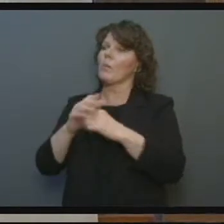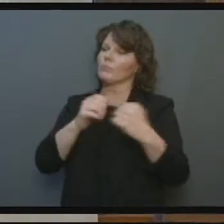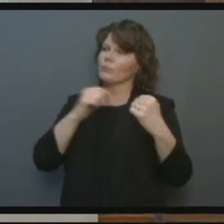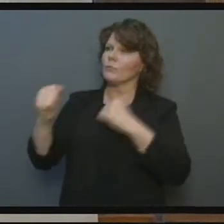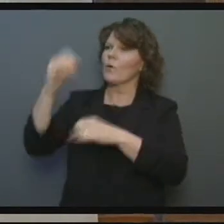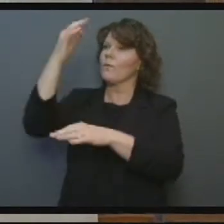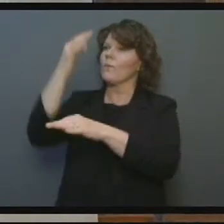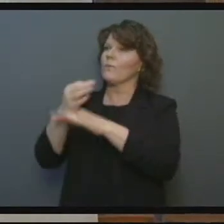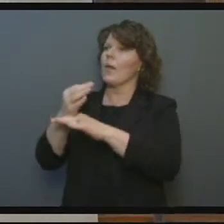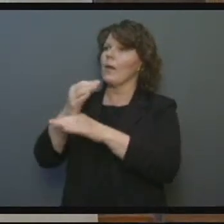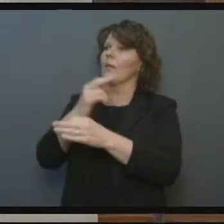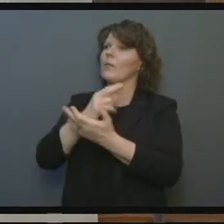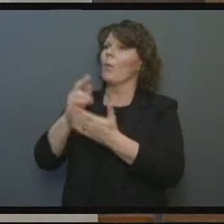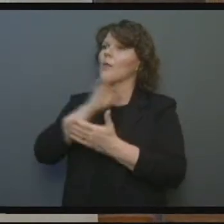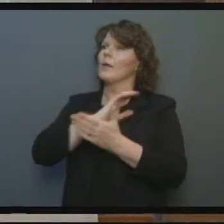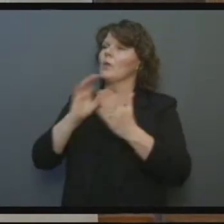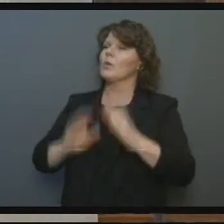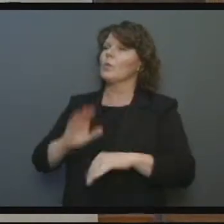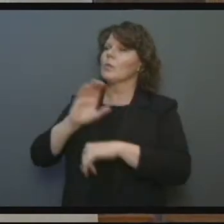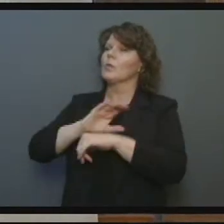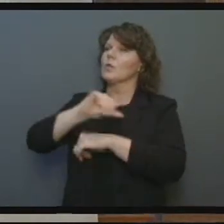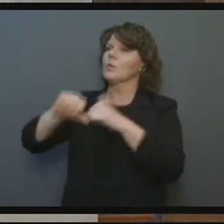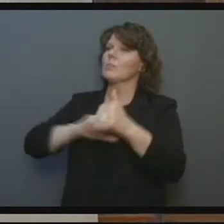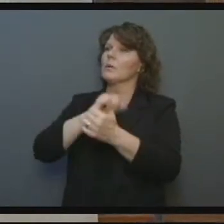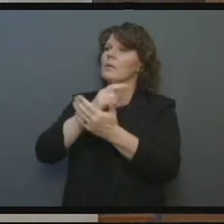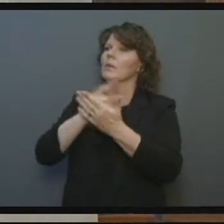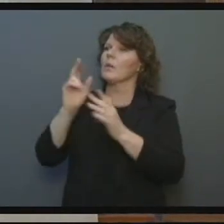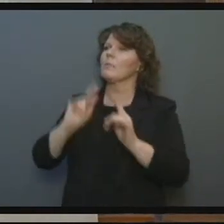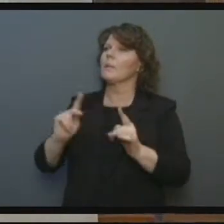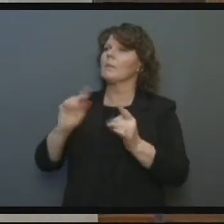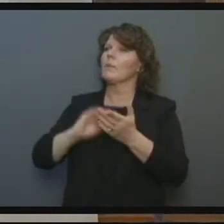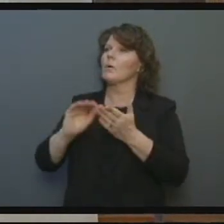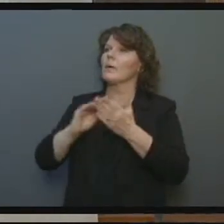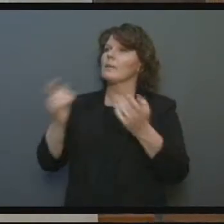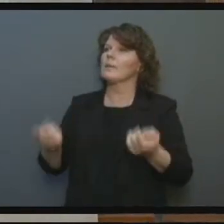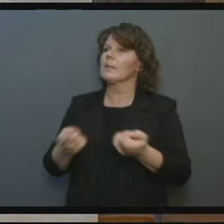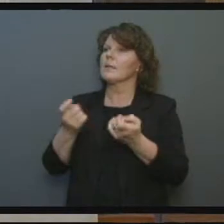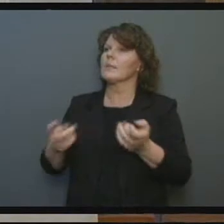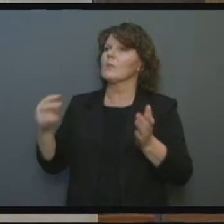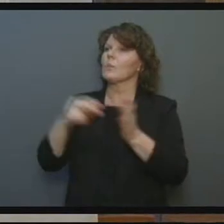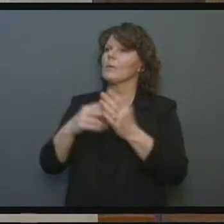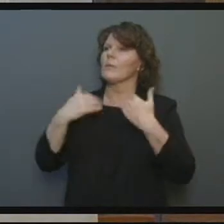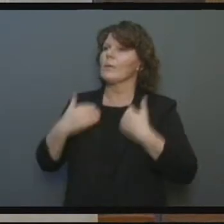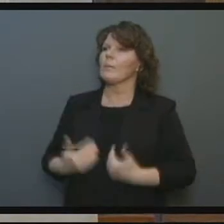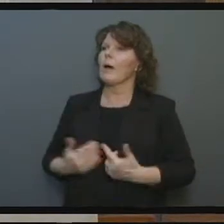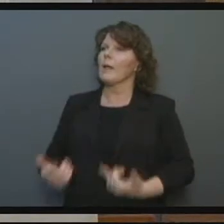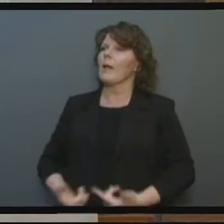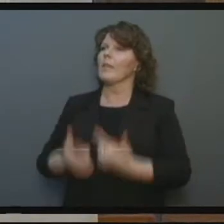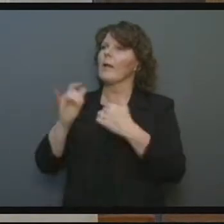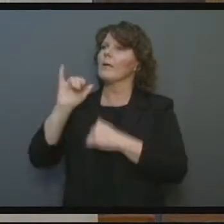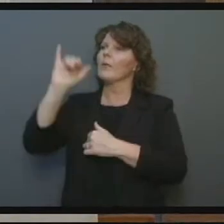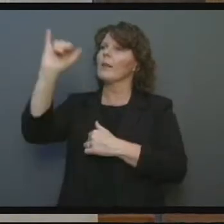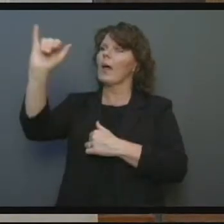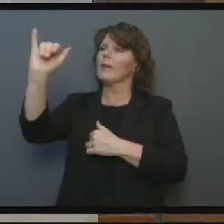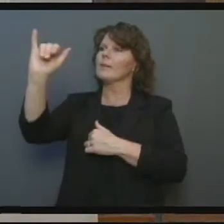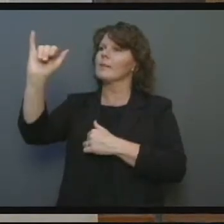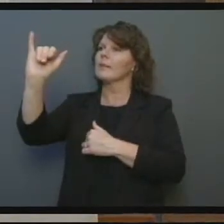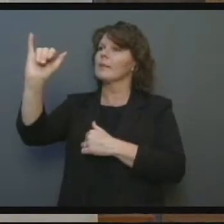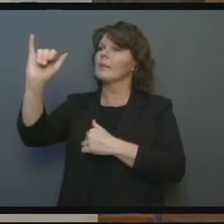faith in the Holy Christian Church, the communion of saints, the forgiveness of sins, the resurrection of the body, and the life